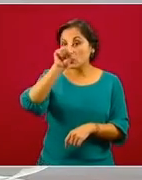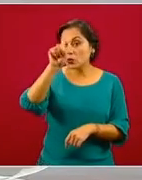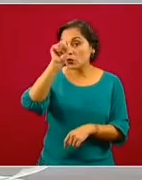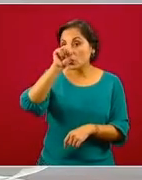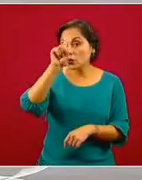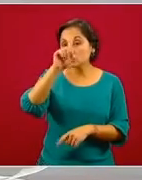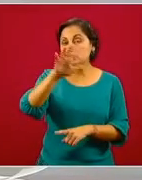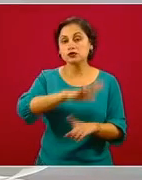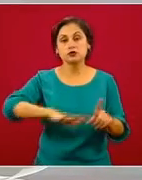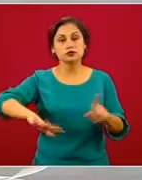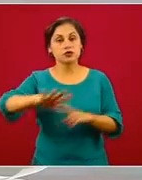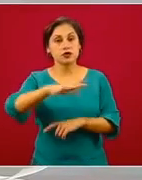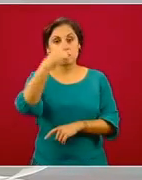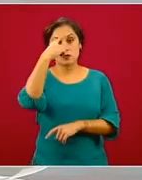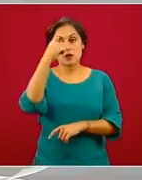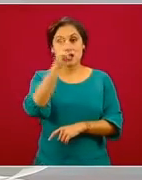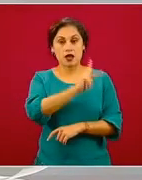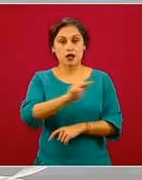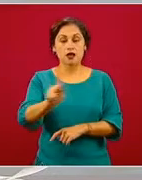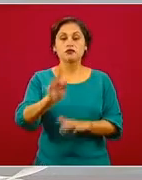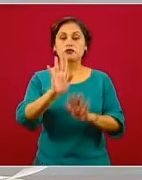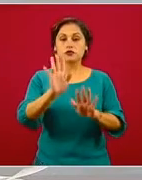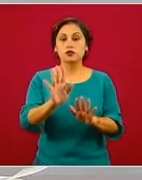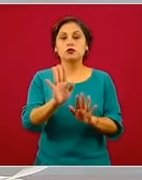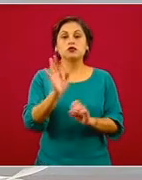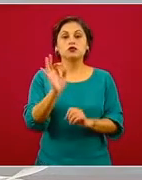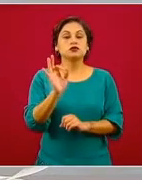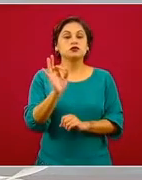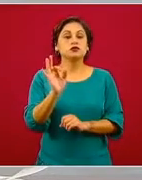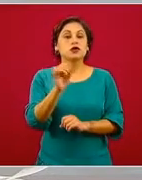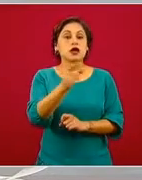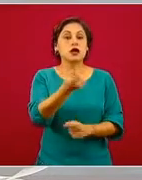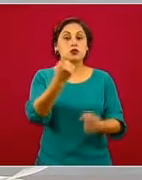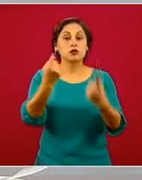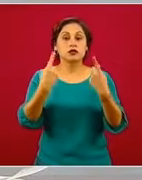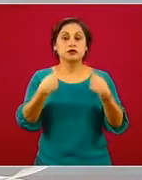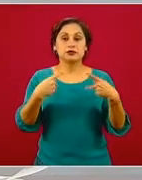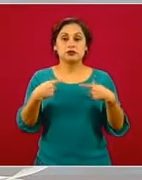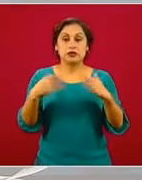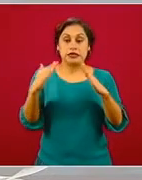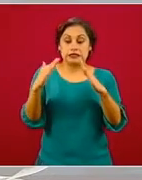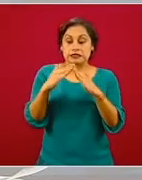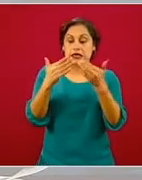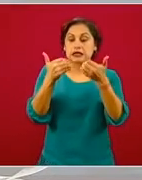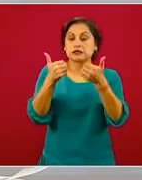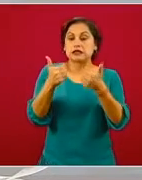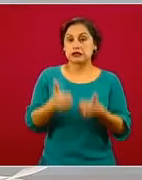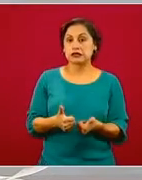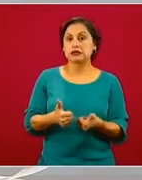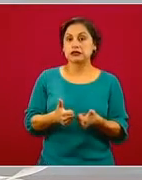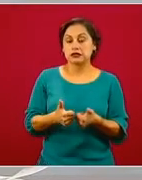What we have been recommending to the population, and specifically to those who are